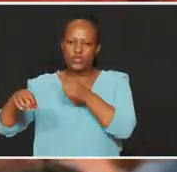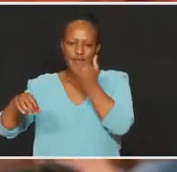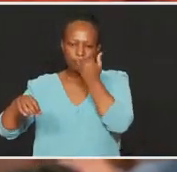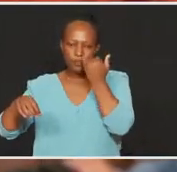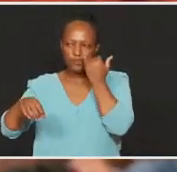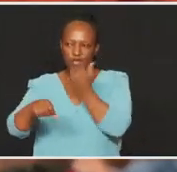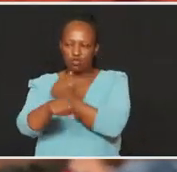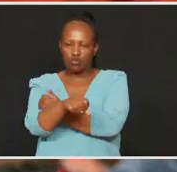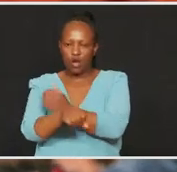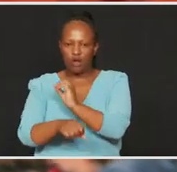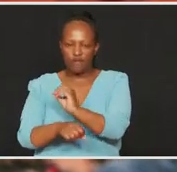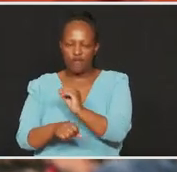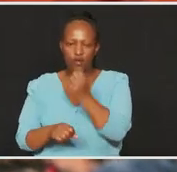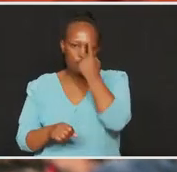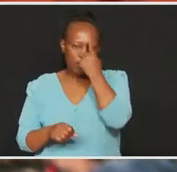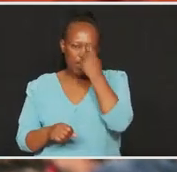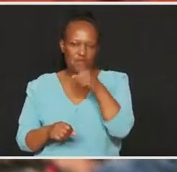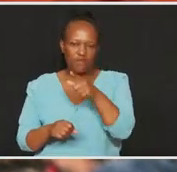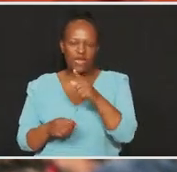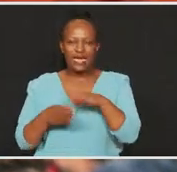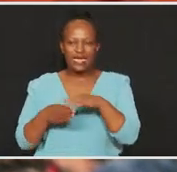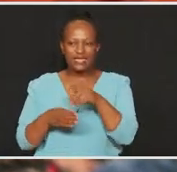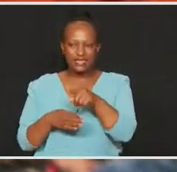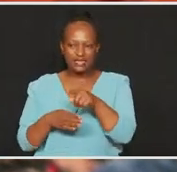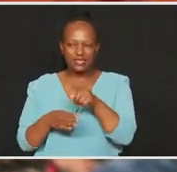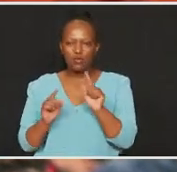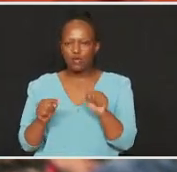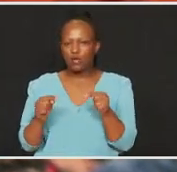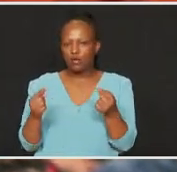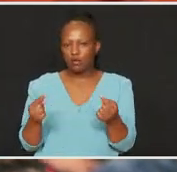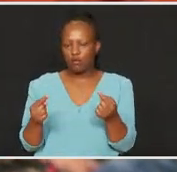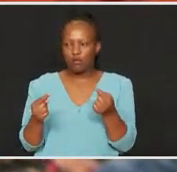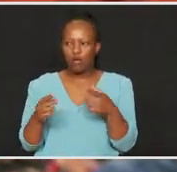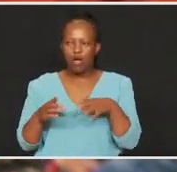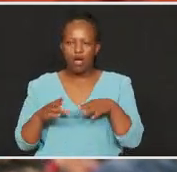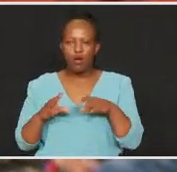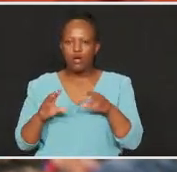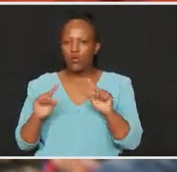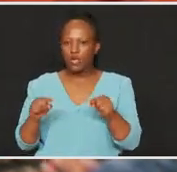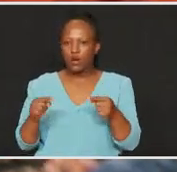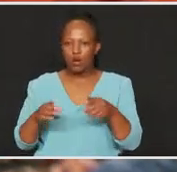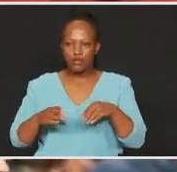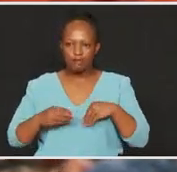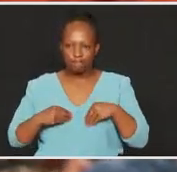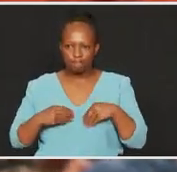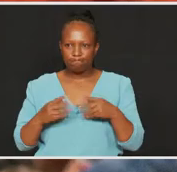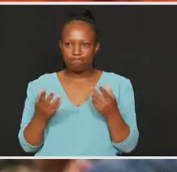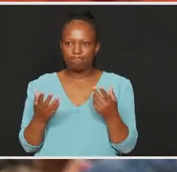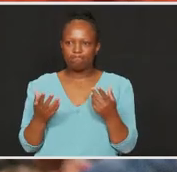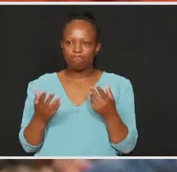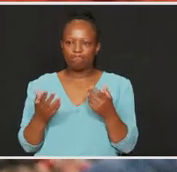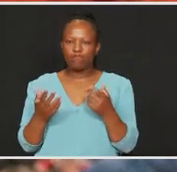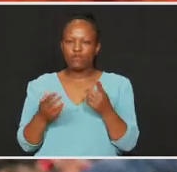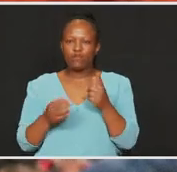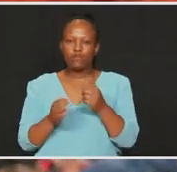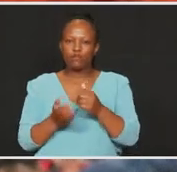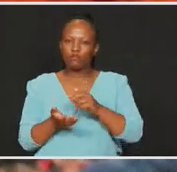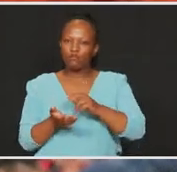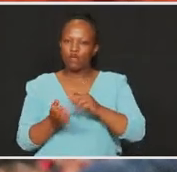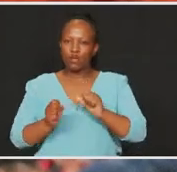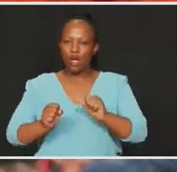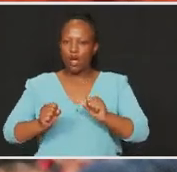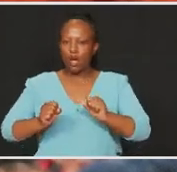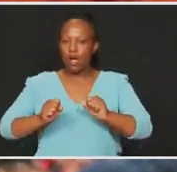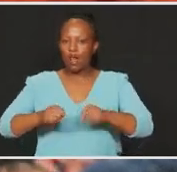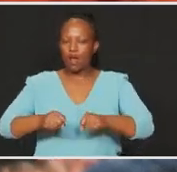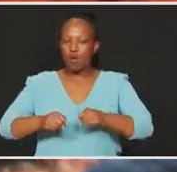believes hence because of these reasons there shouldn't be any exception or um the authorization of using any